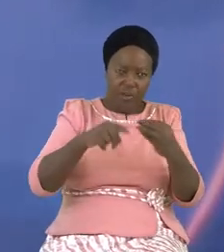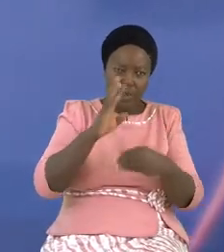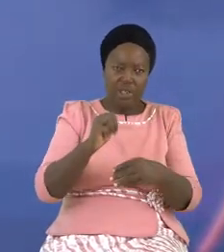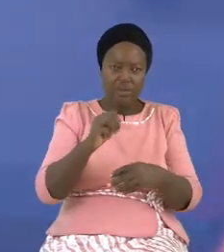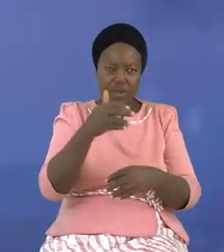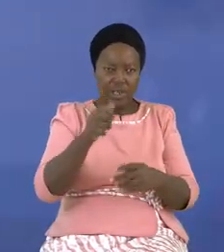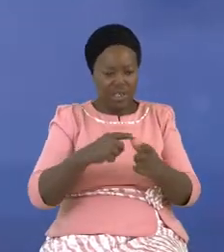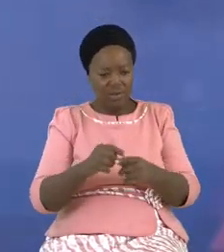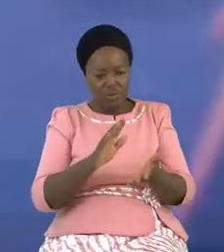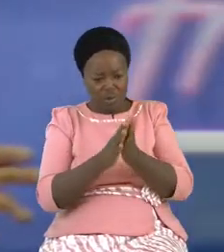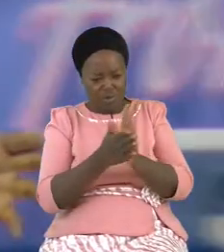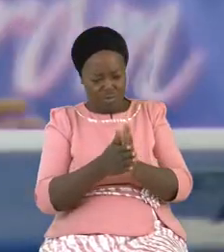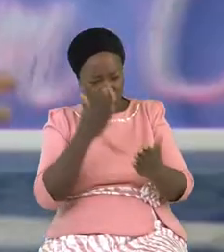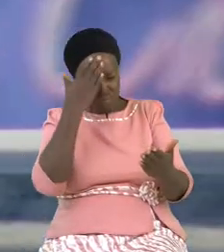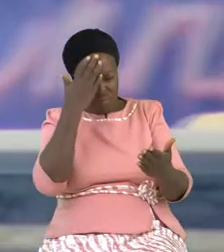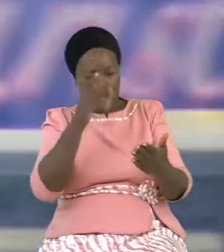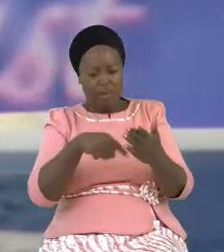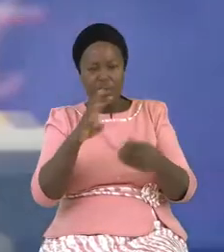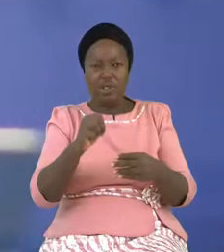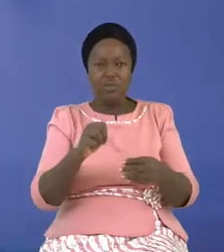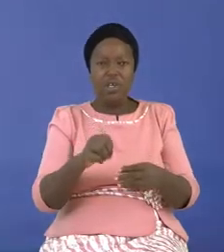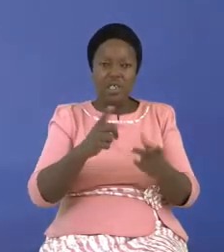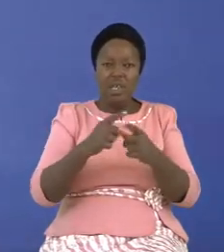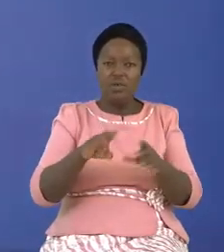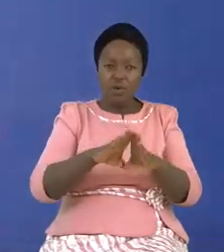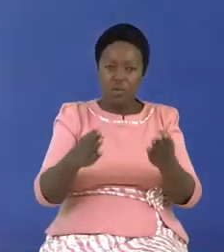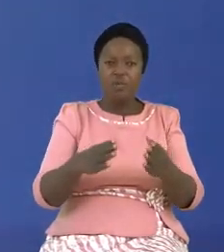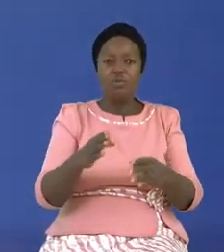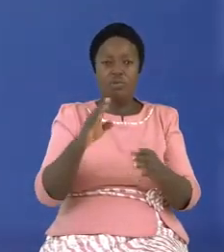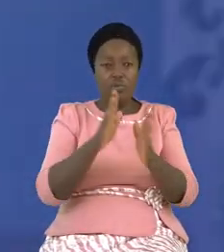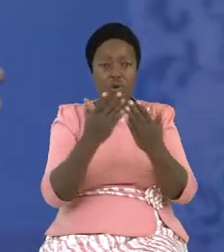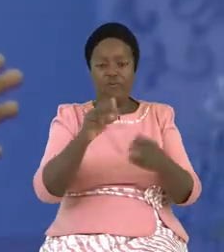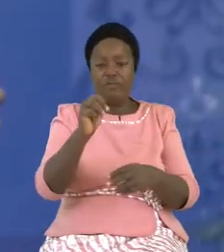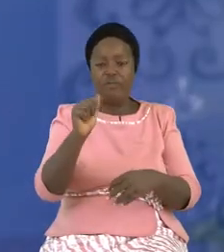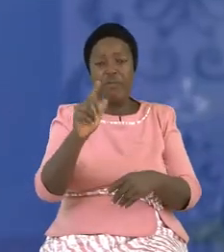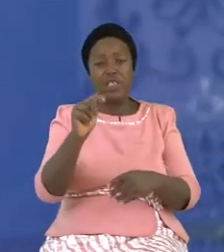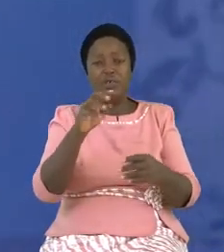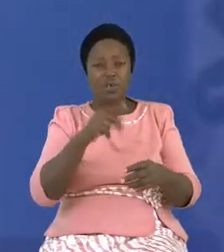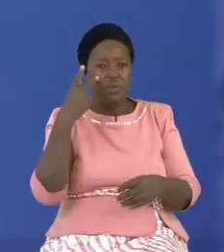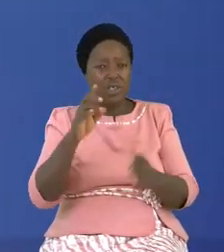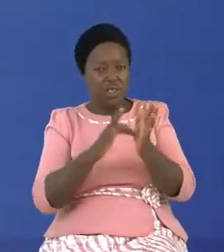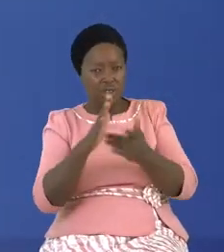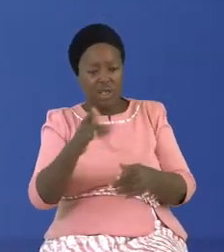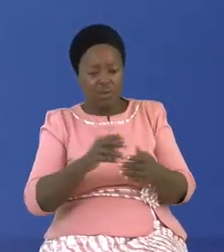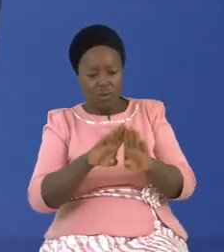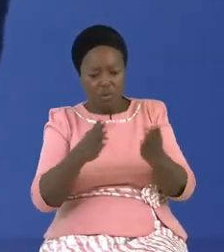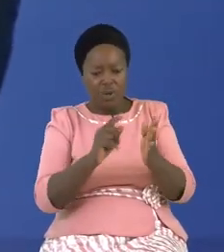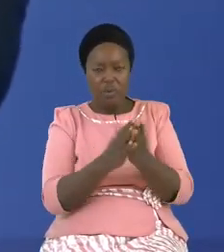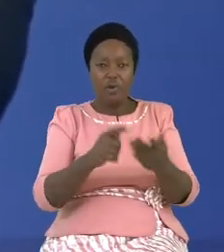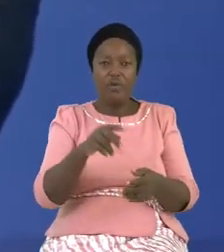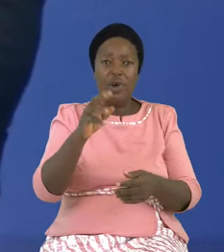conversant with Christ. You open Matthew, you meet Jesus there. You open Mark, you meet Jesus there. Everywhere, then you